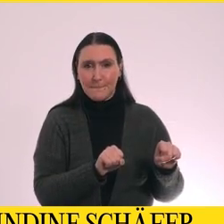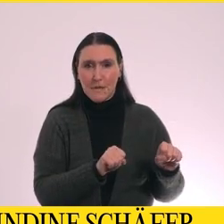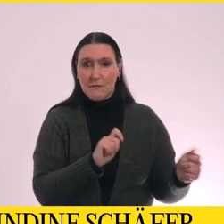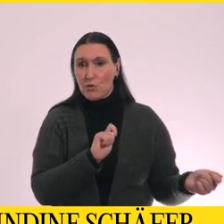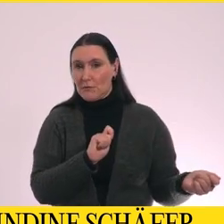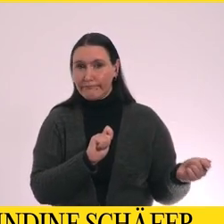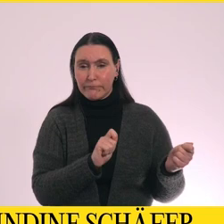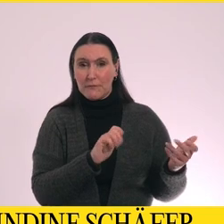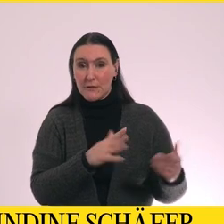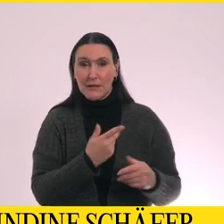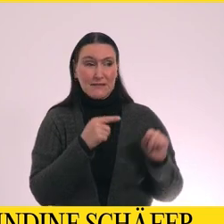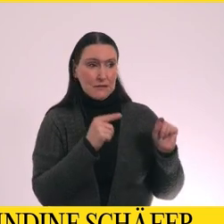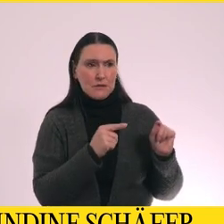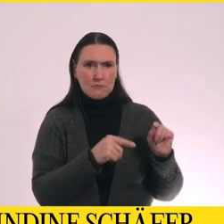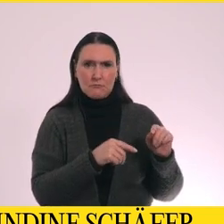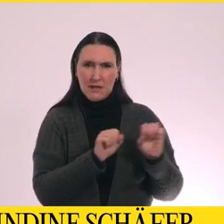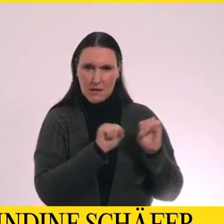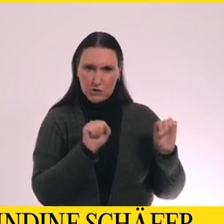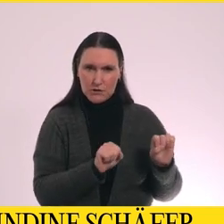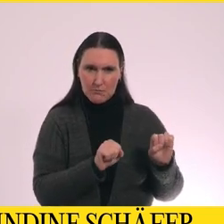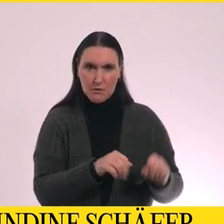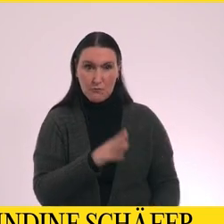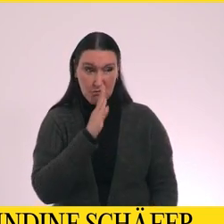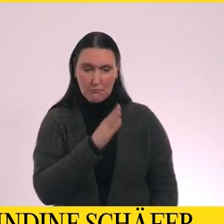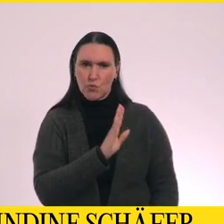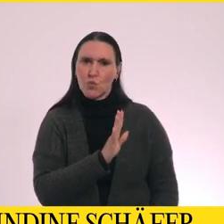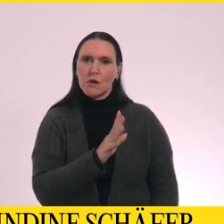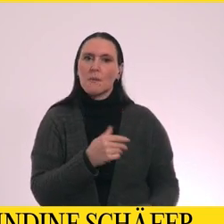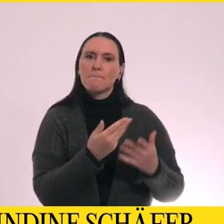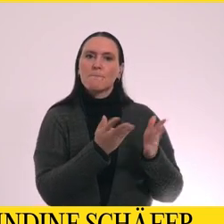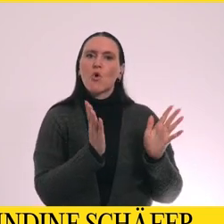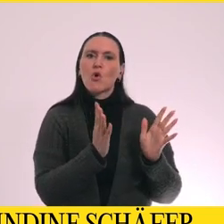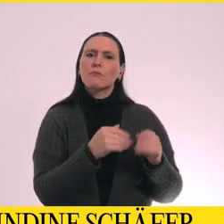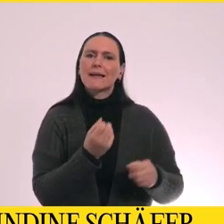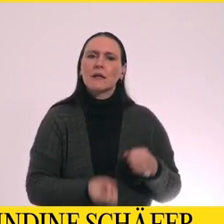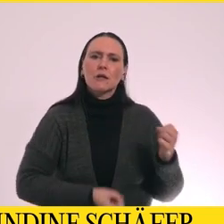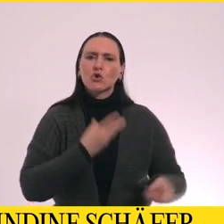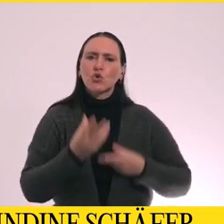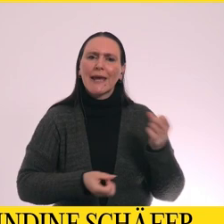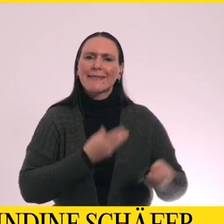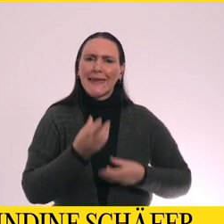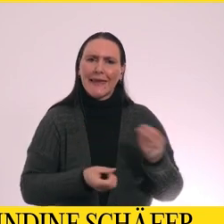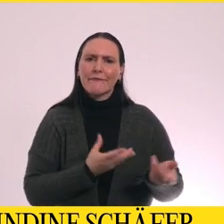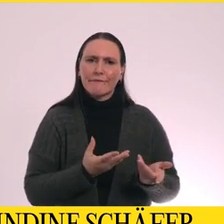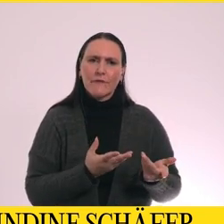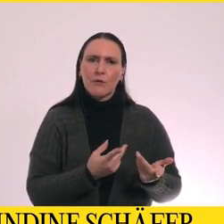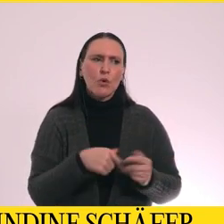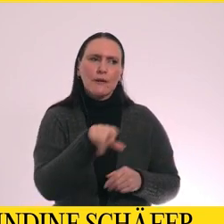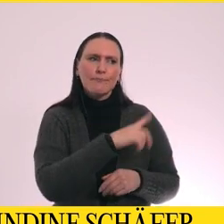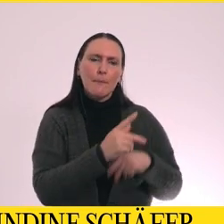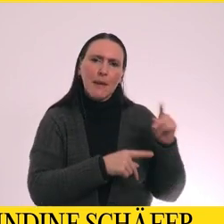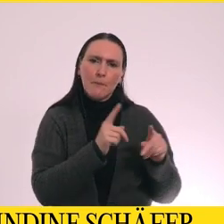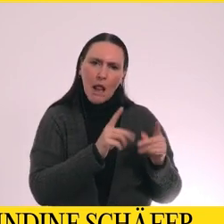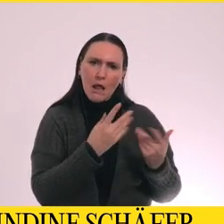say direct perspective, but trying the creative ways in which we can